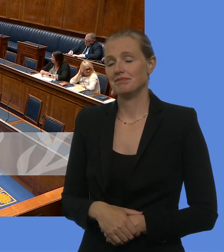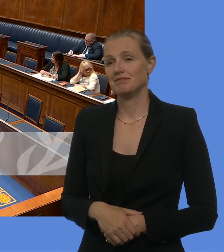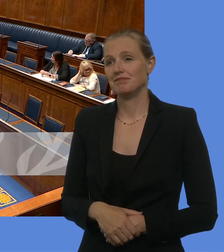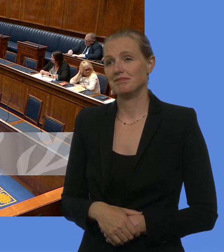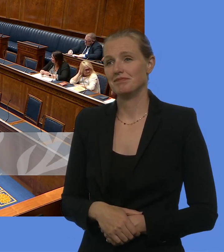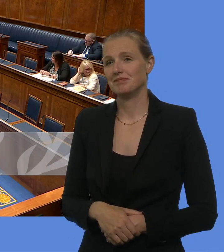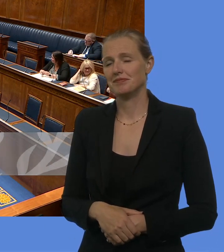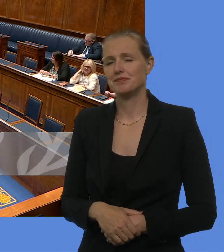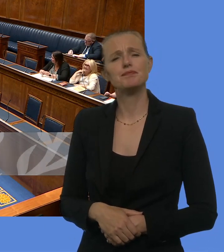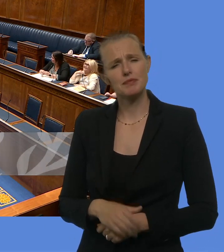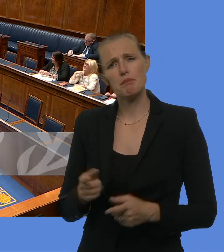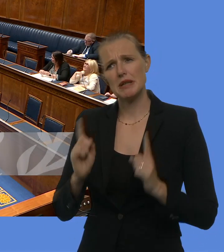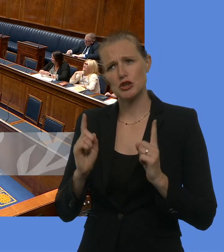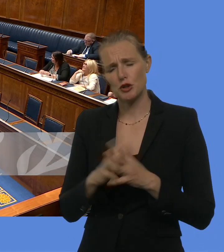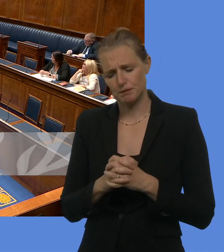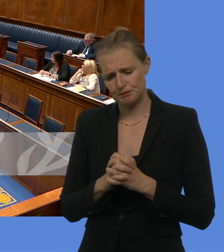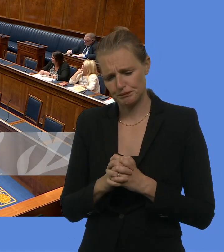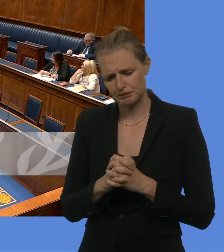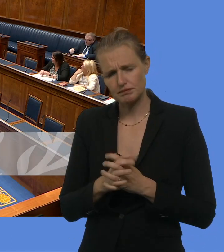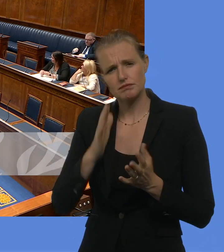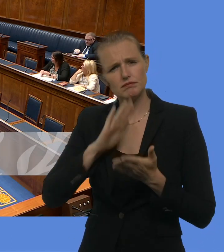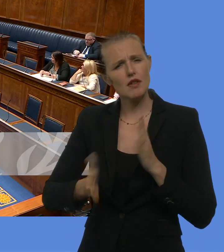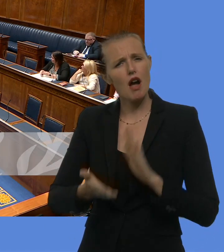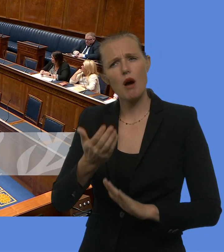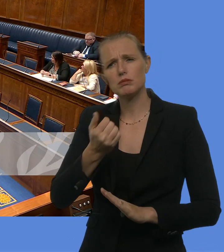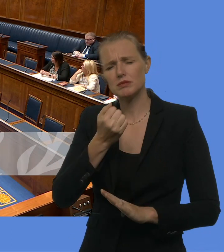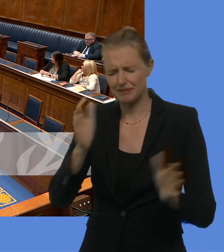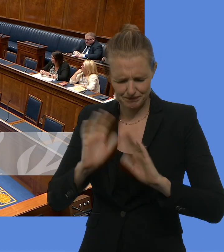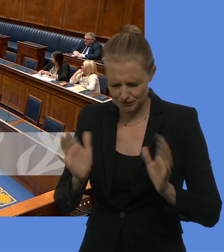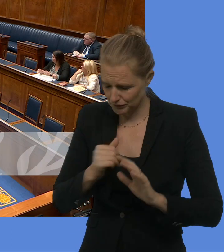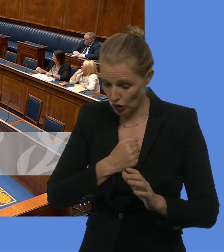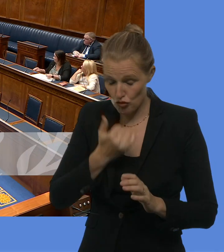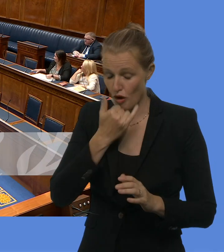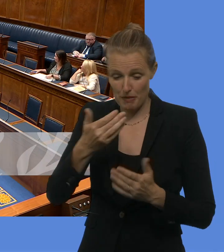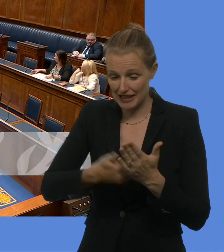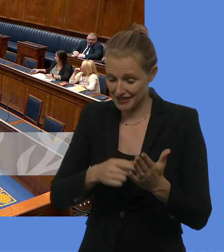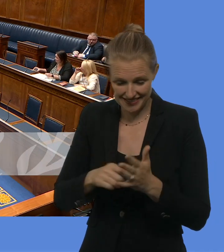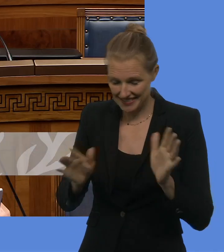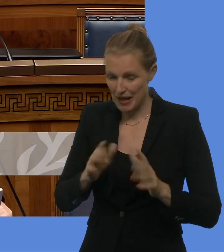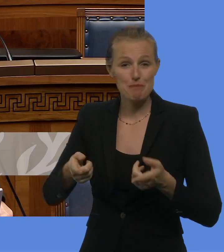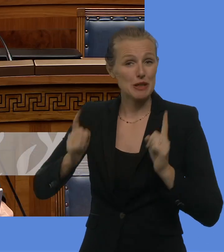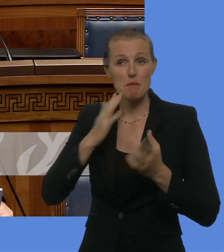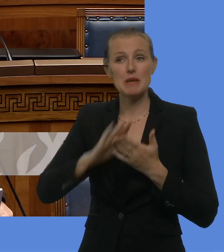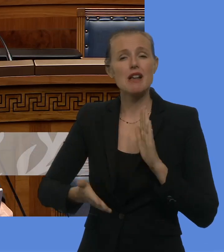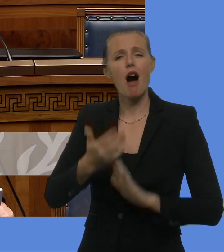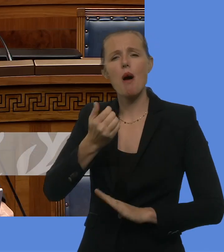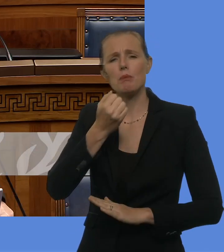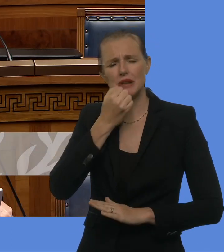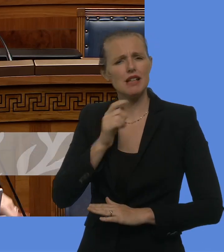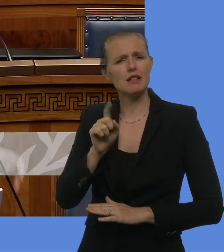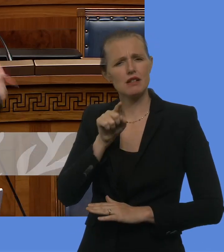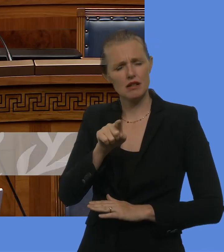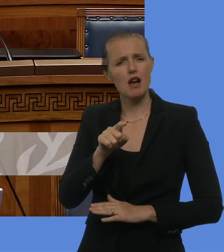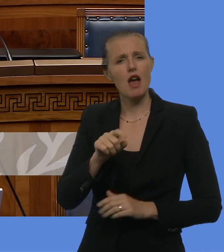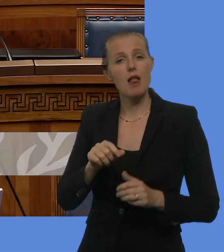Mr Speaker, Minister, could you please give us an update on your plan? Sorry, wrong page. Minister, could you please give us an update on the implementation of